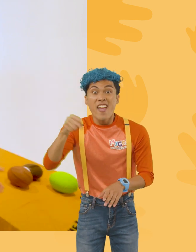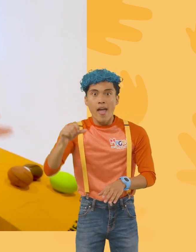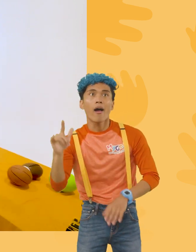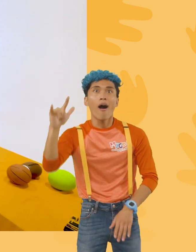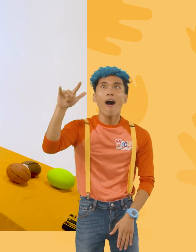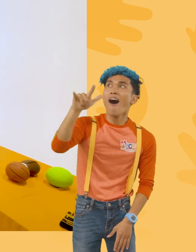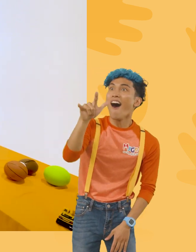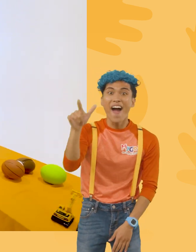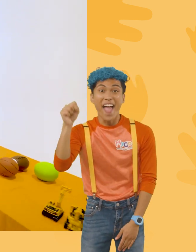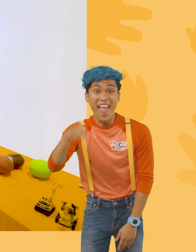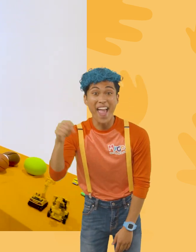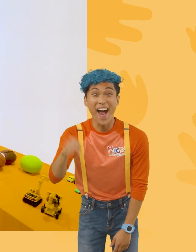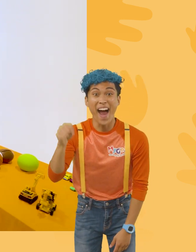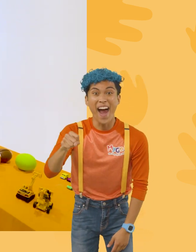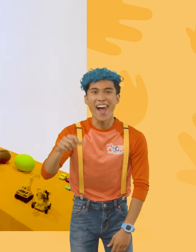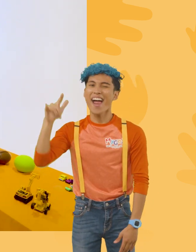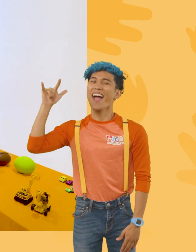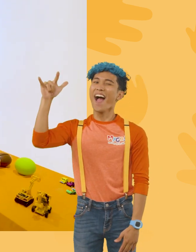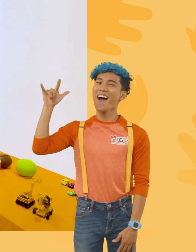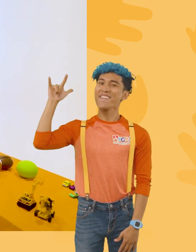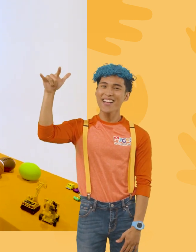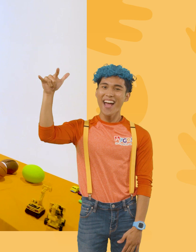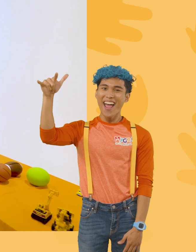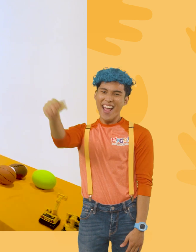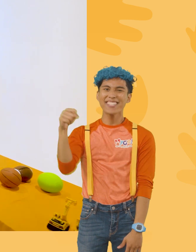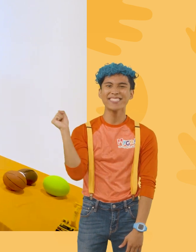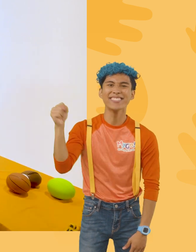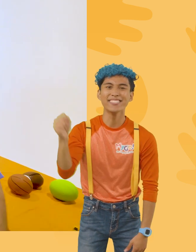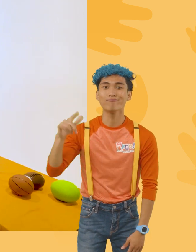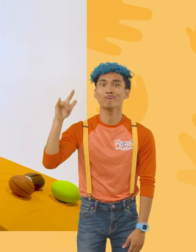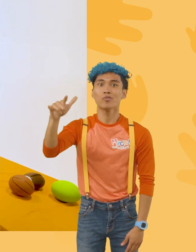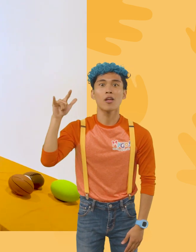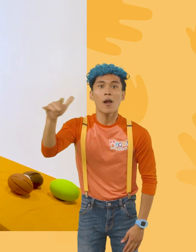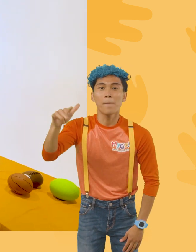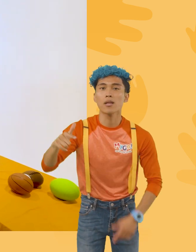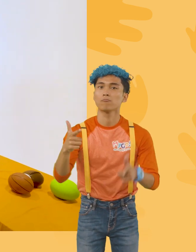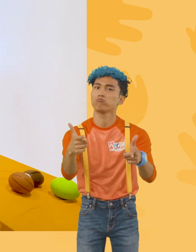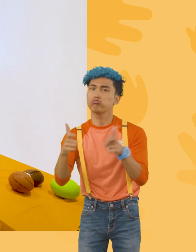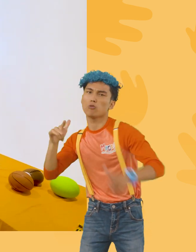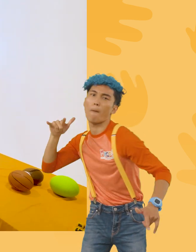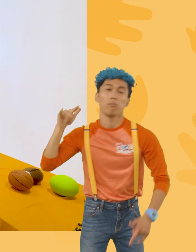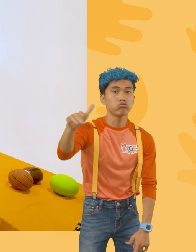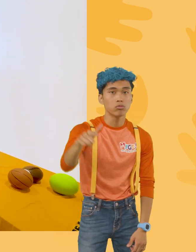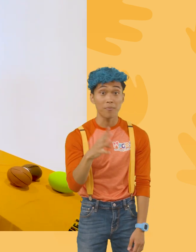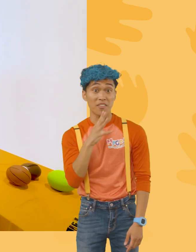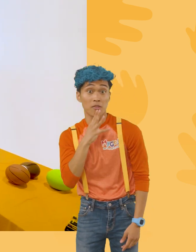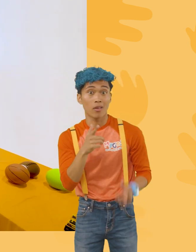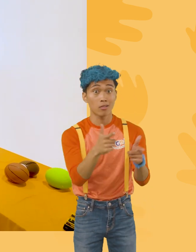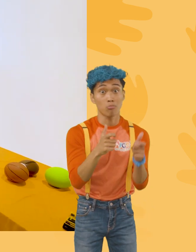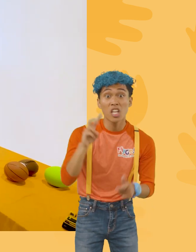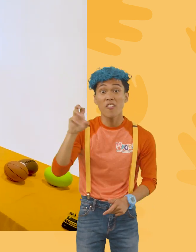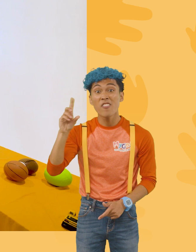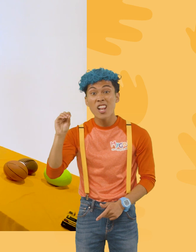air. Yeah, airplanes. Yeah, airplanes are really fast. And speaking of speed